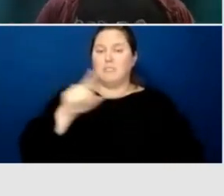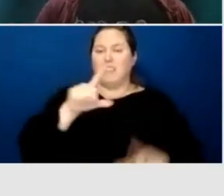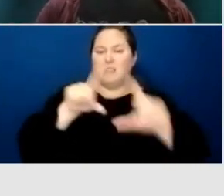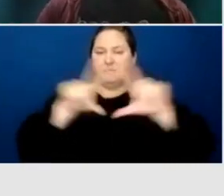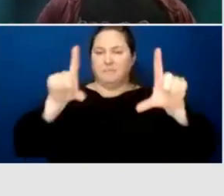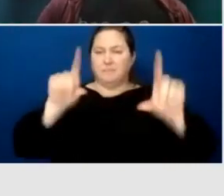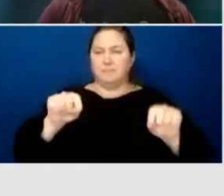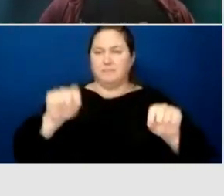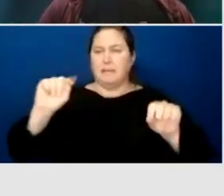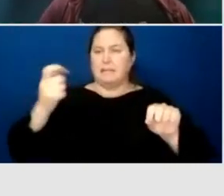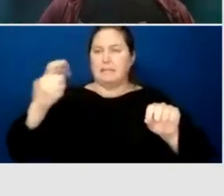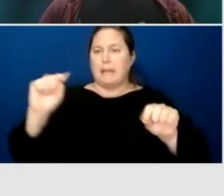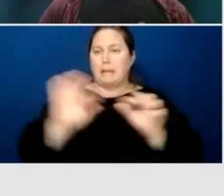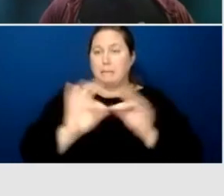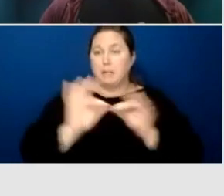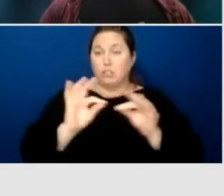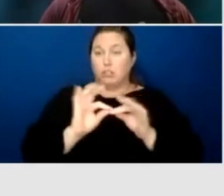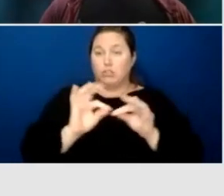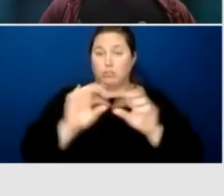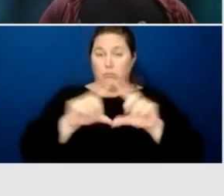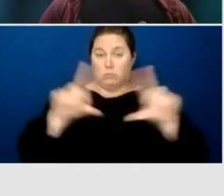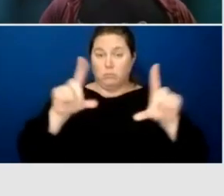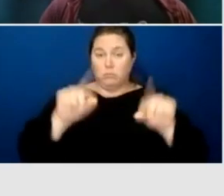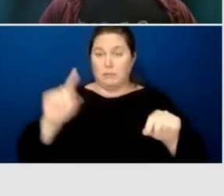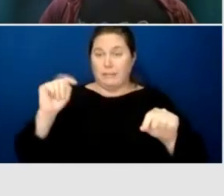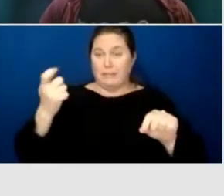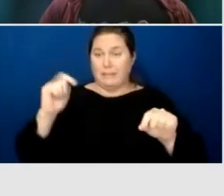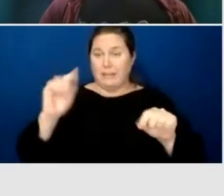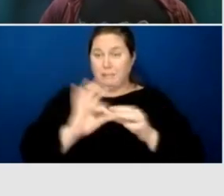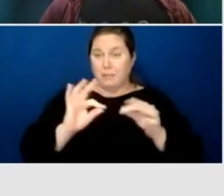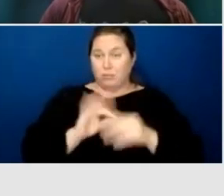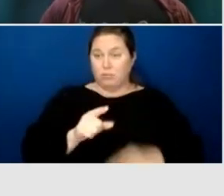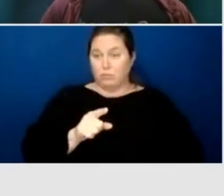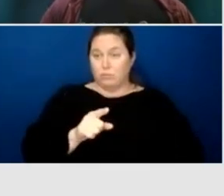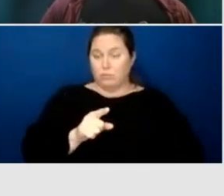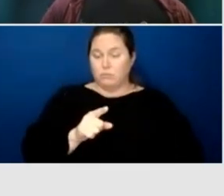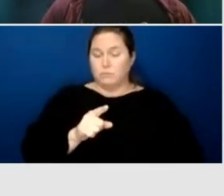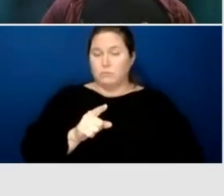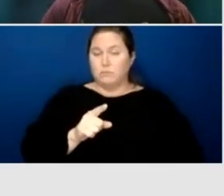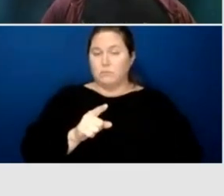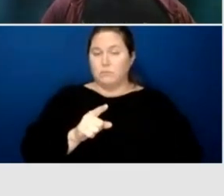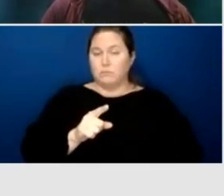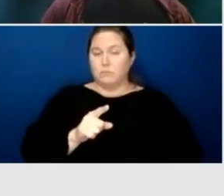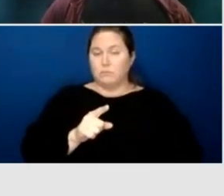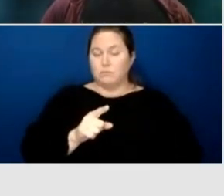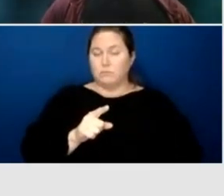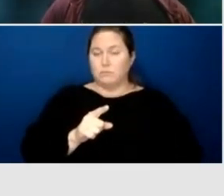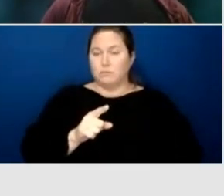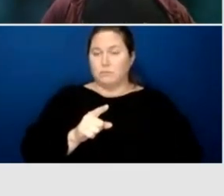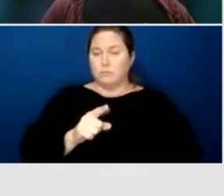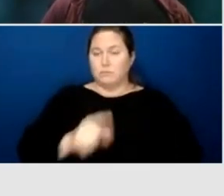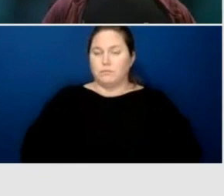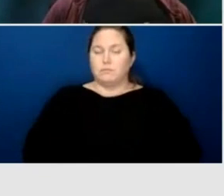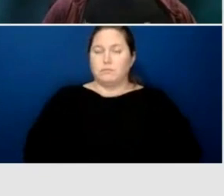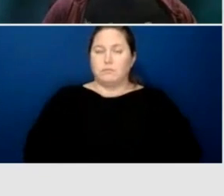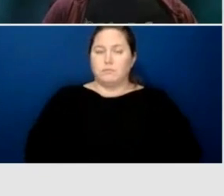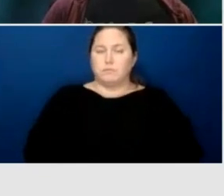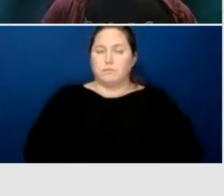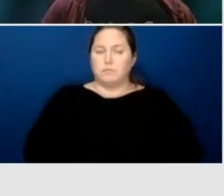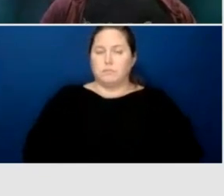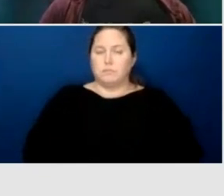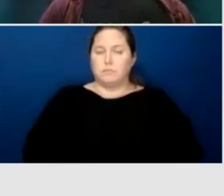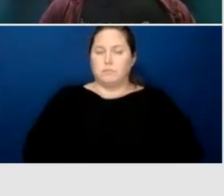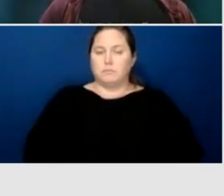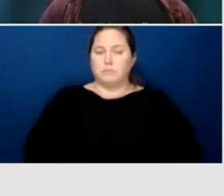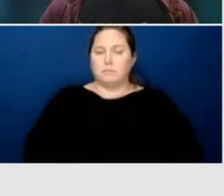screen. And what do you notice about that text message? Let me actually promote my chat again. Okay. The text